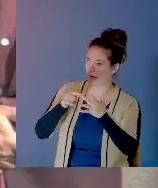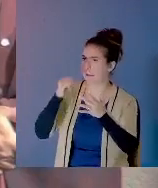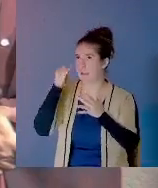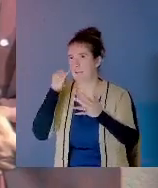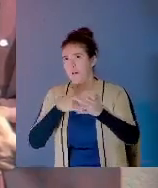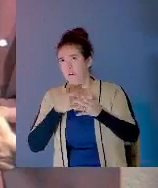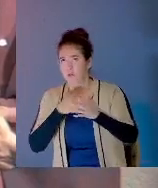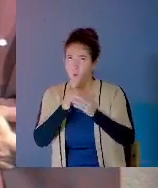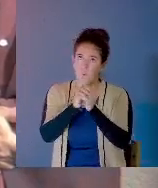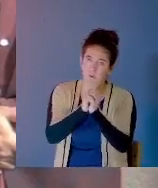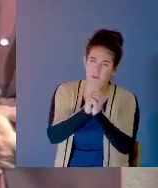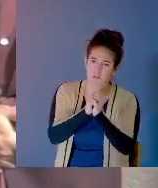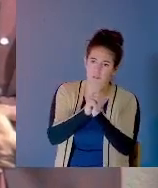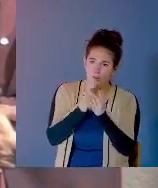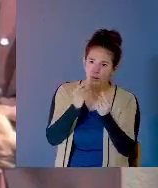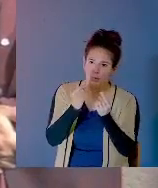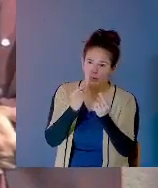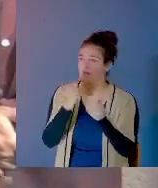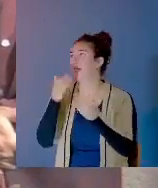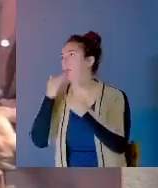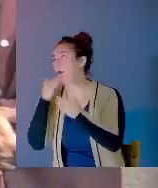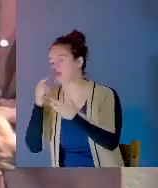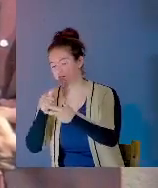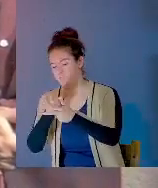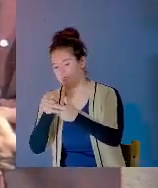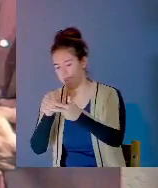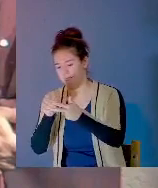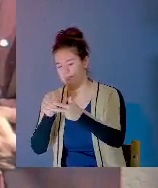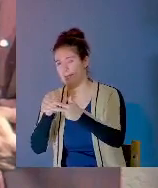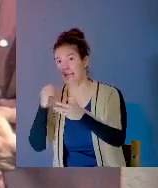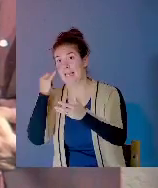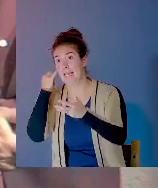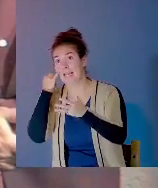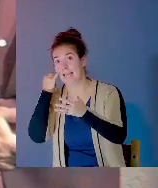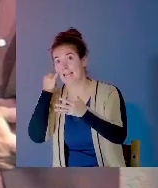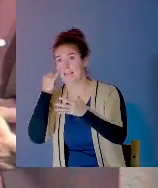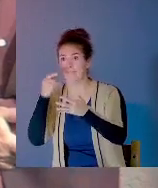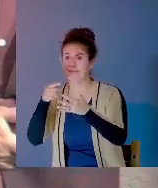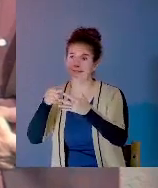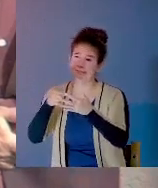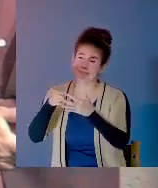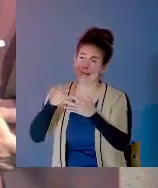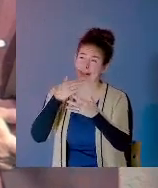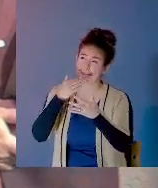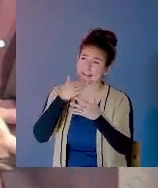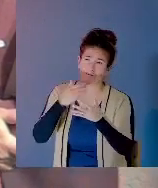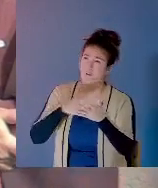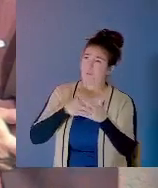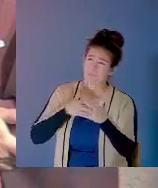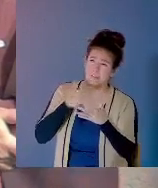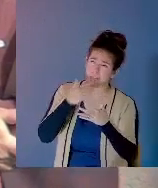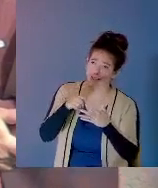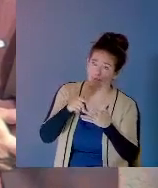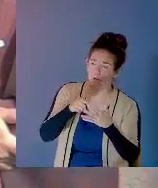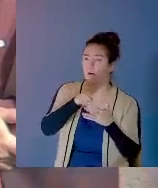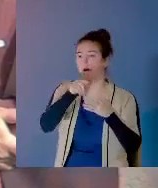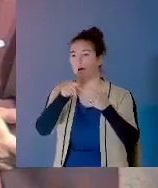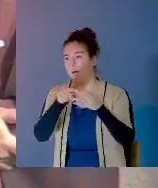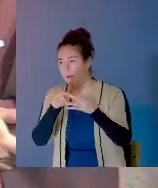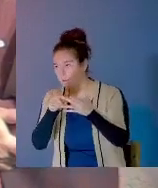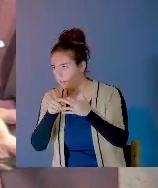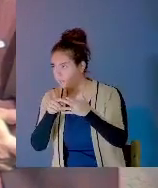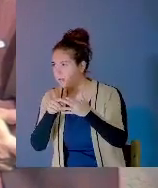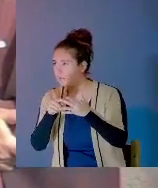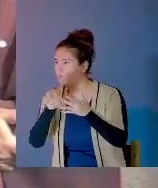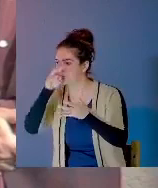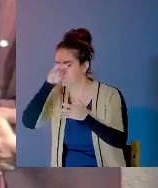give thanks. If you're not into giving thanks, meditate on Scripture. If that's not working, but constantly